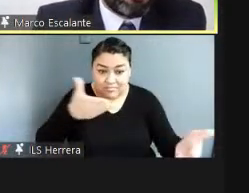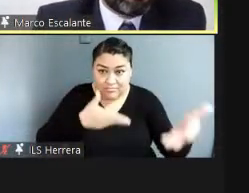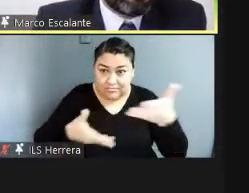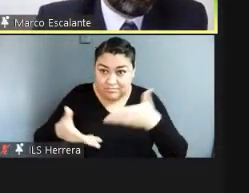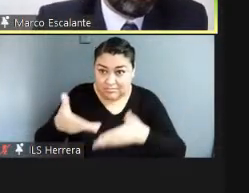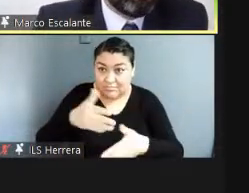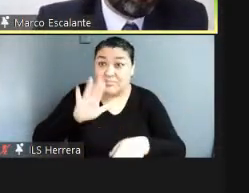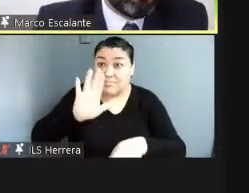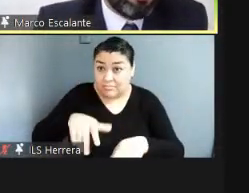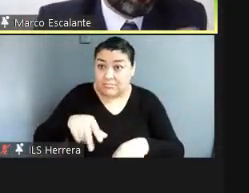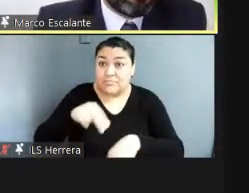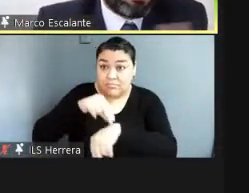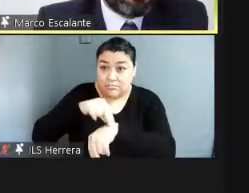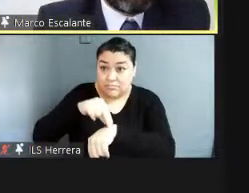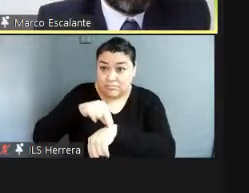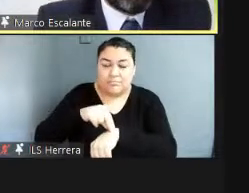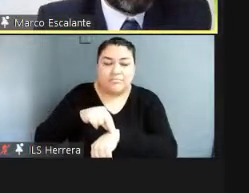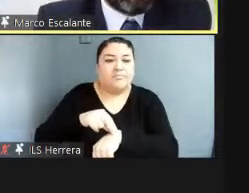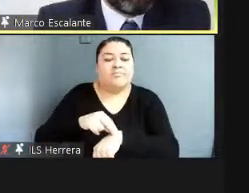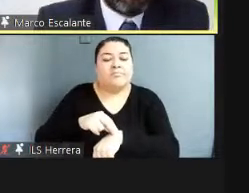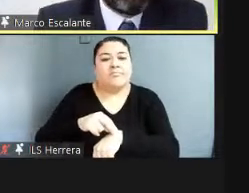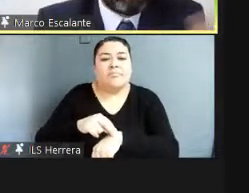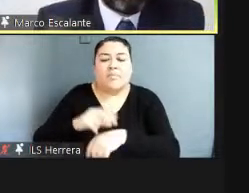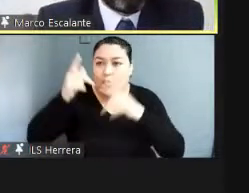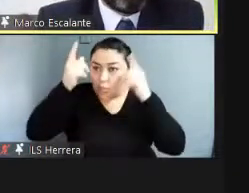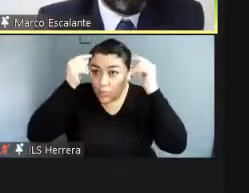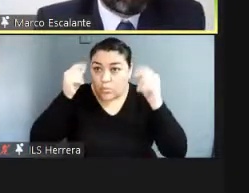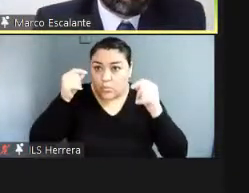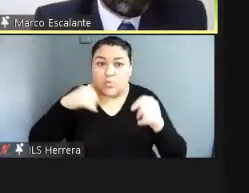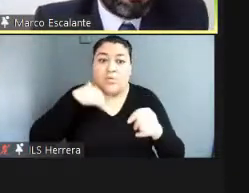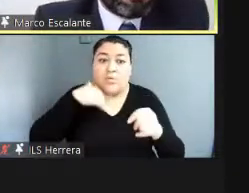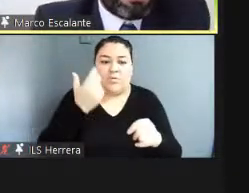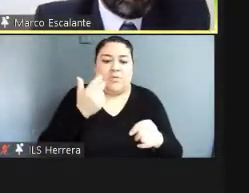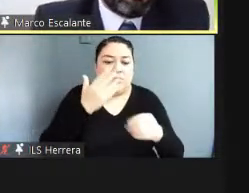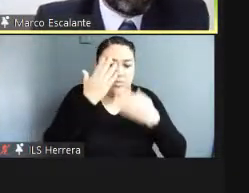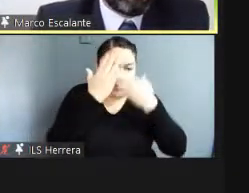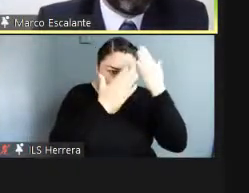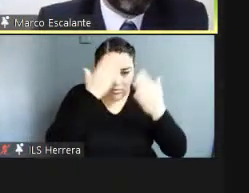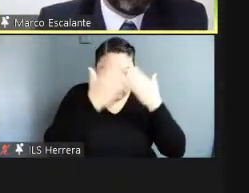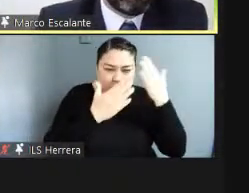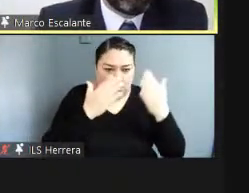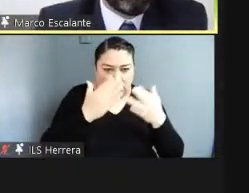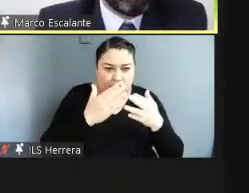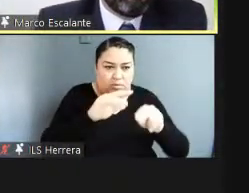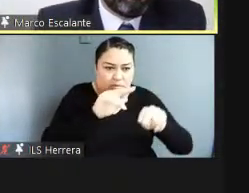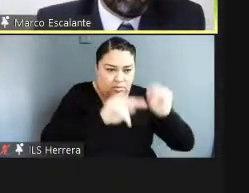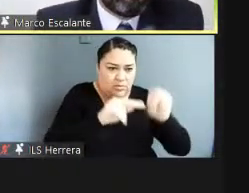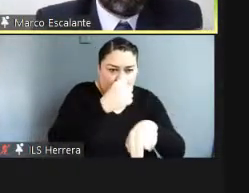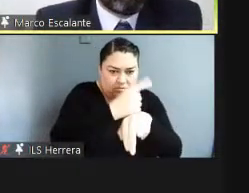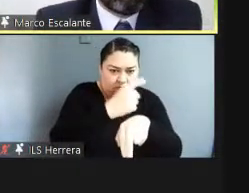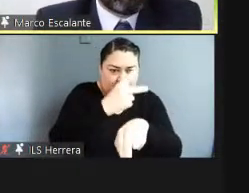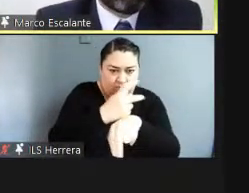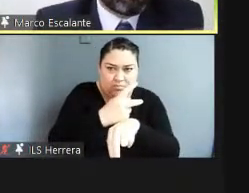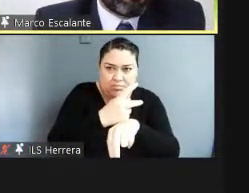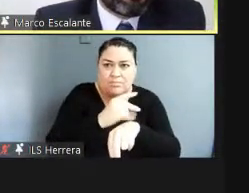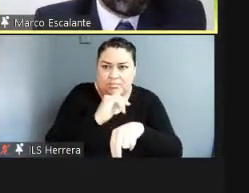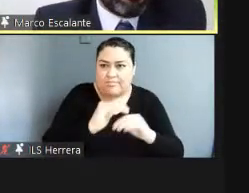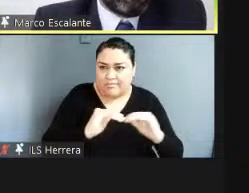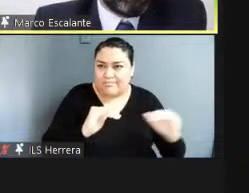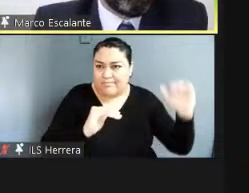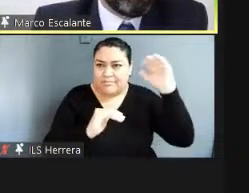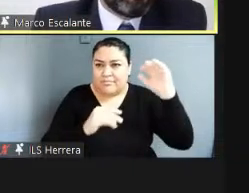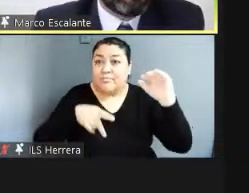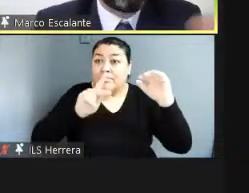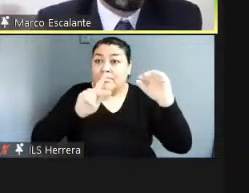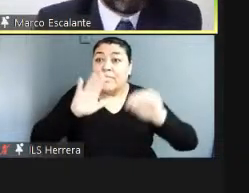community. At times, students graduate wanting to do a residency or a fellowship,